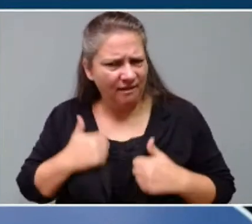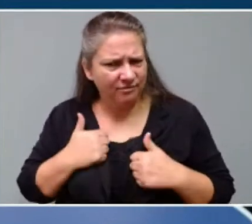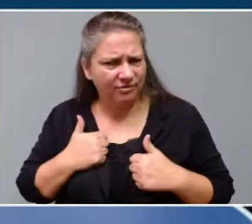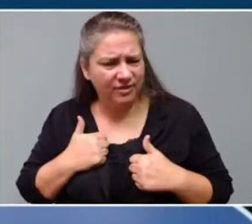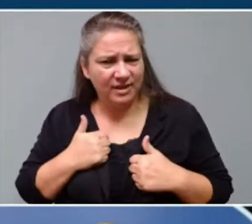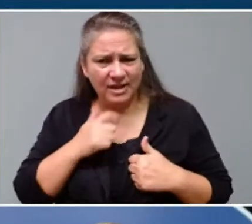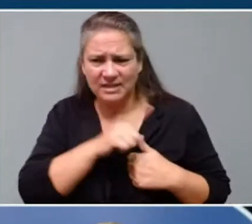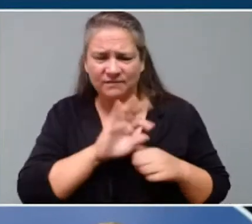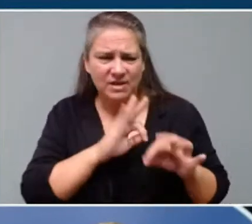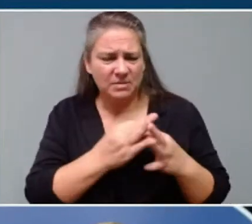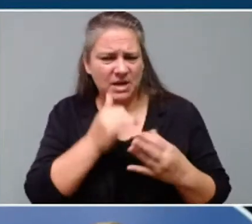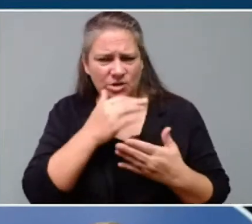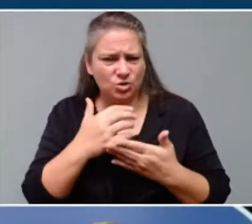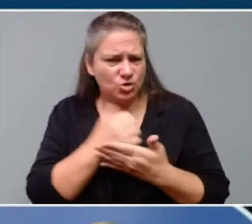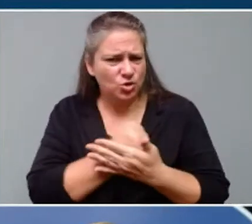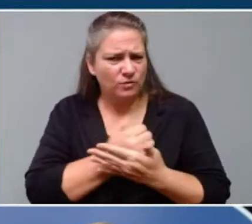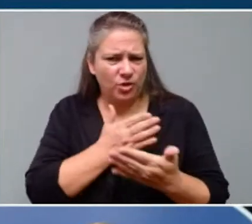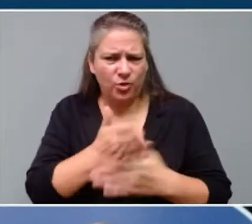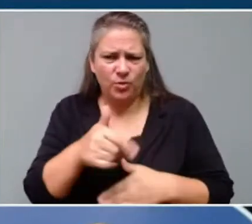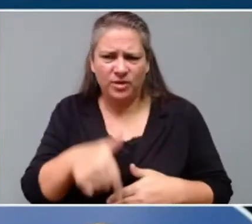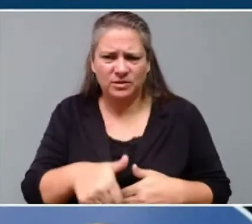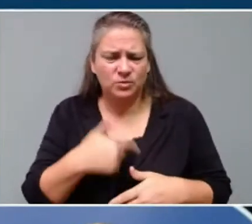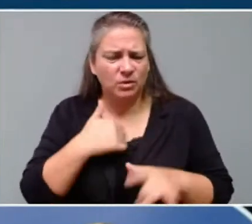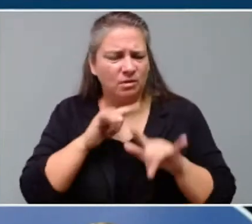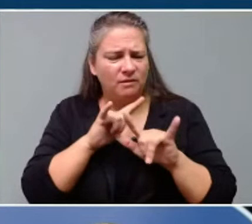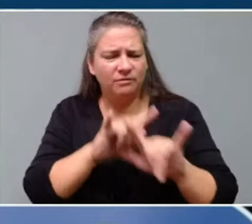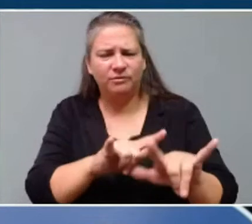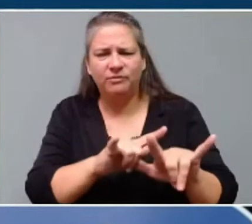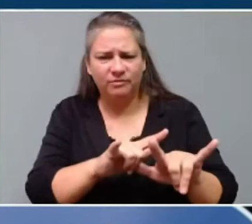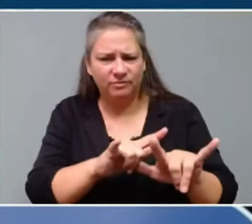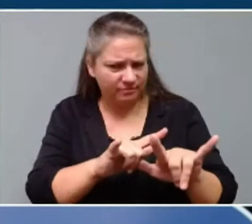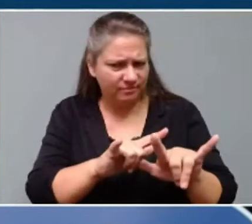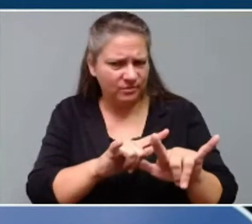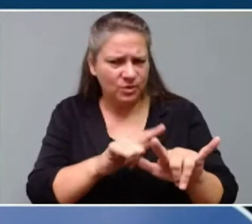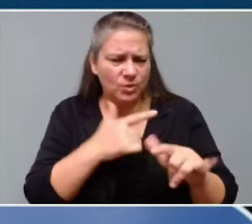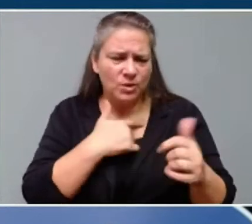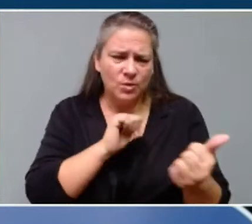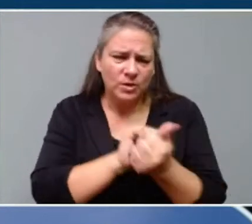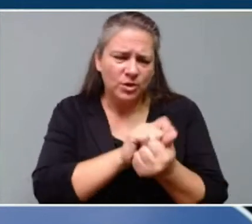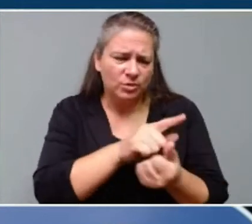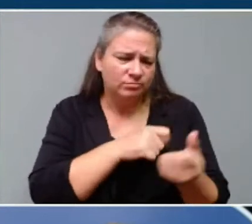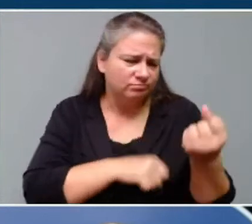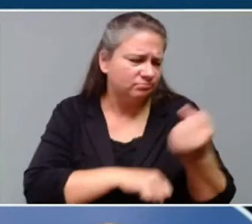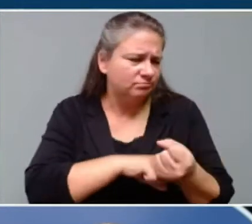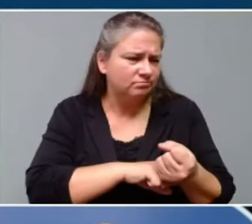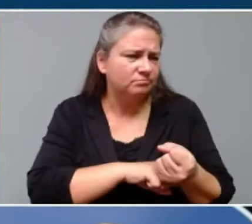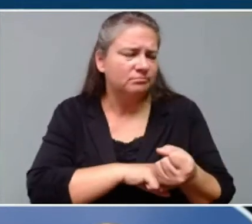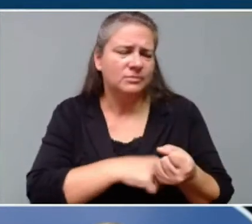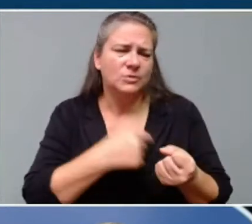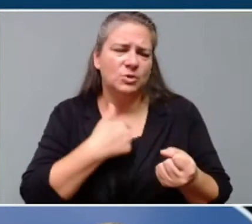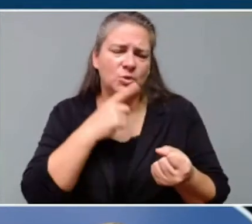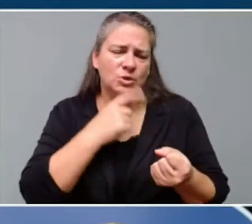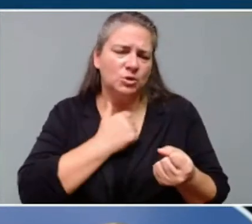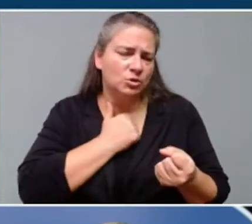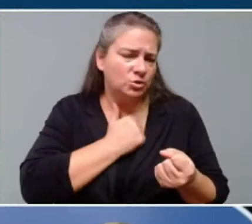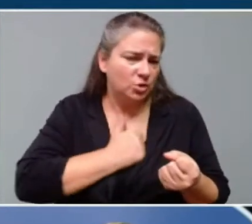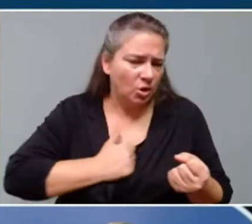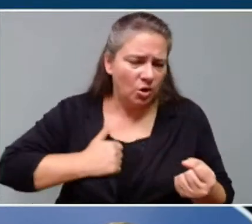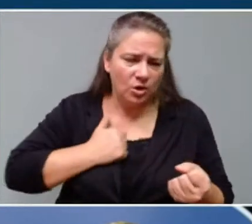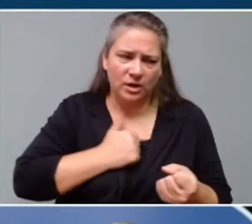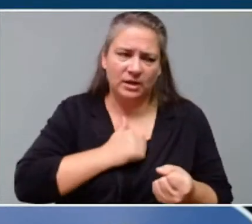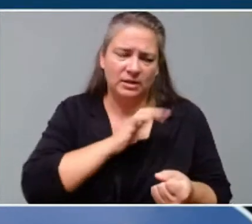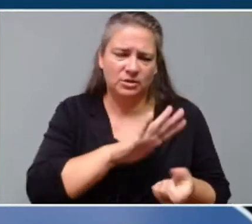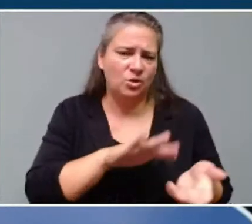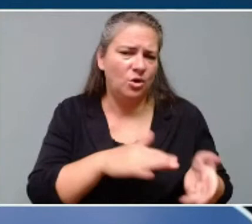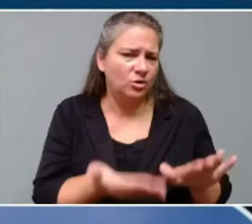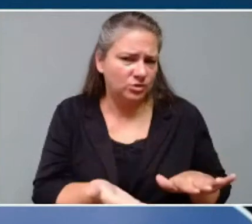through this. We love y'all. We are with you. We are so sorry about this loss, and I hope that we can